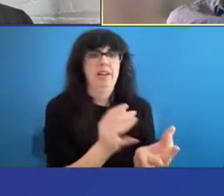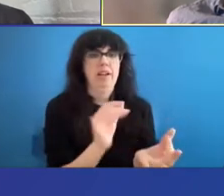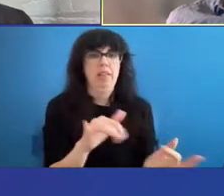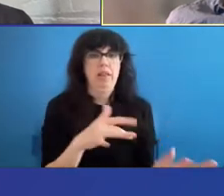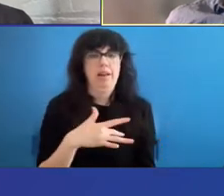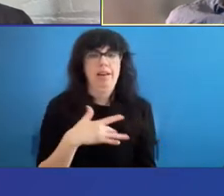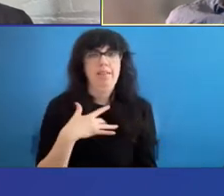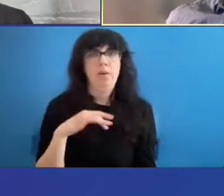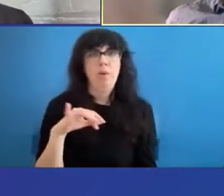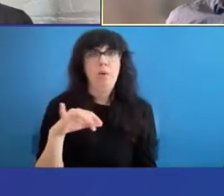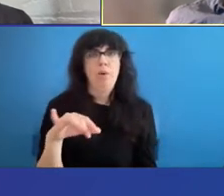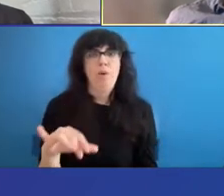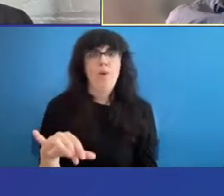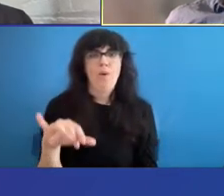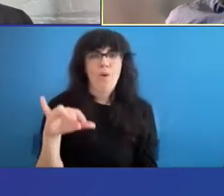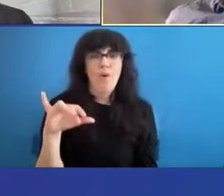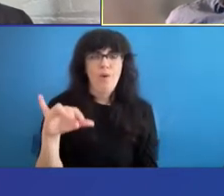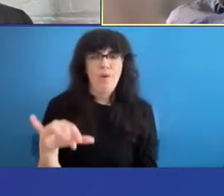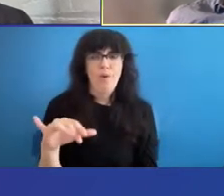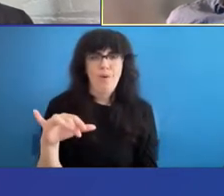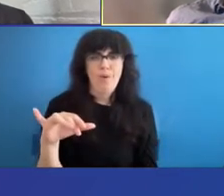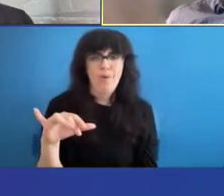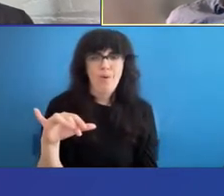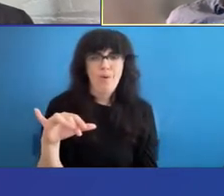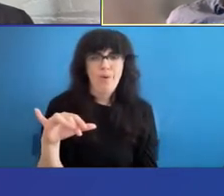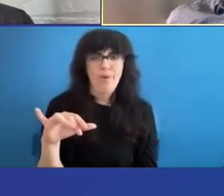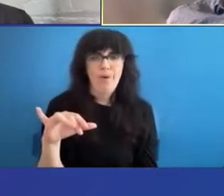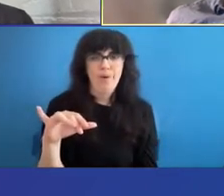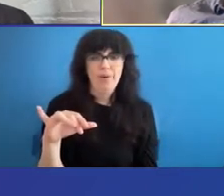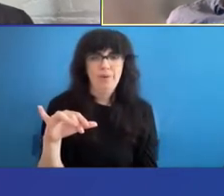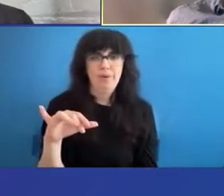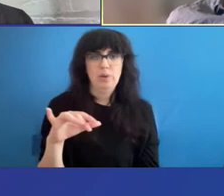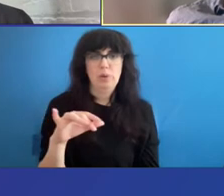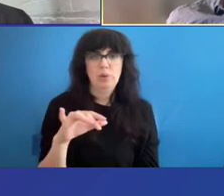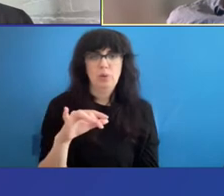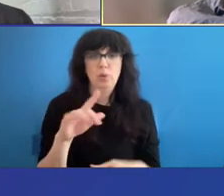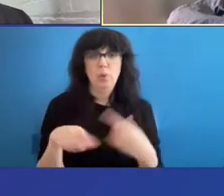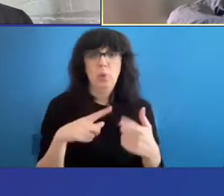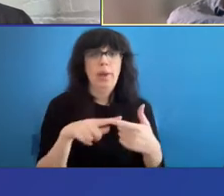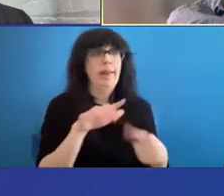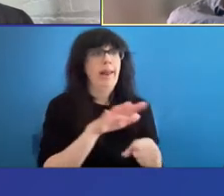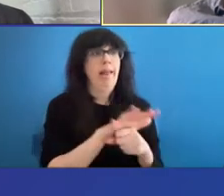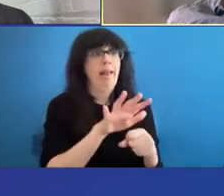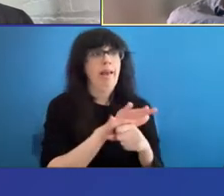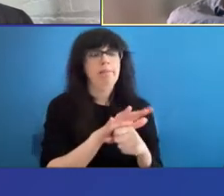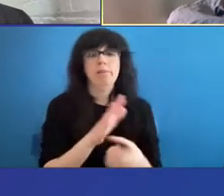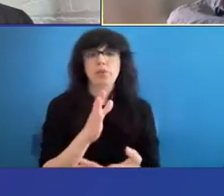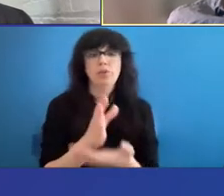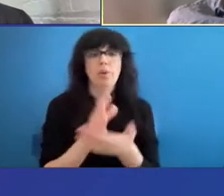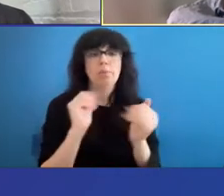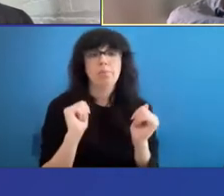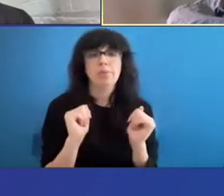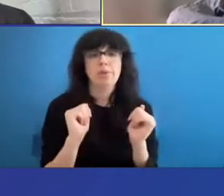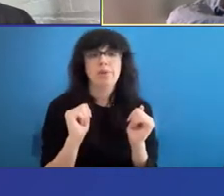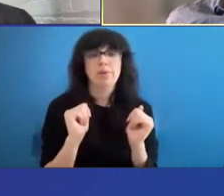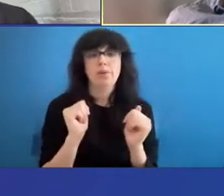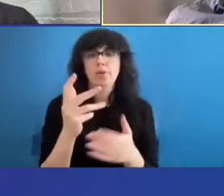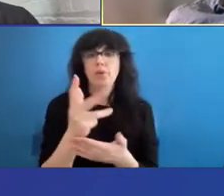people, that like you stop after enough, like you take what you need, and like that's